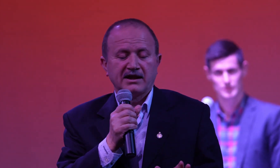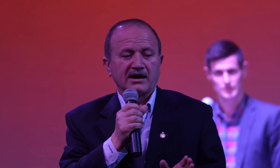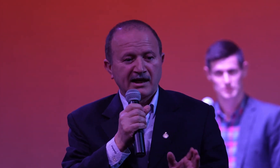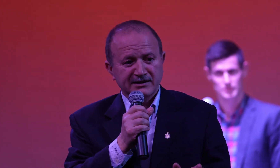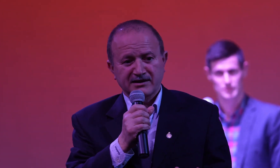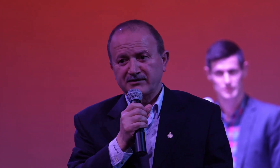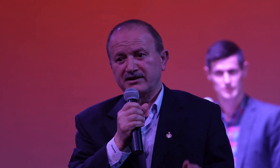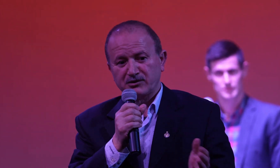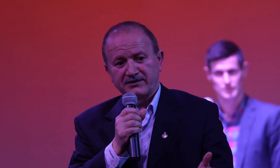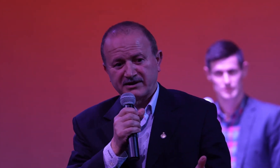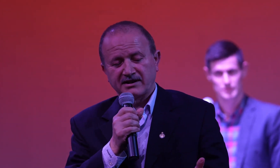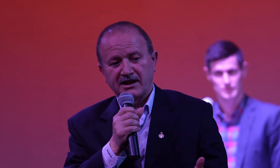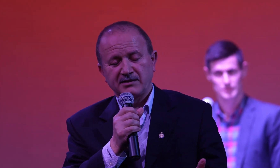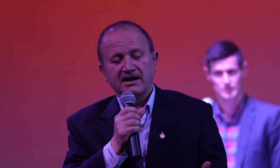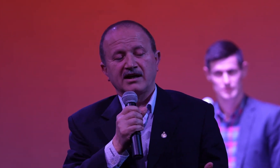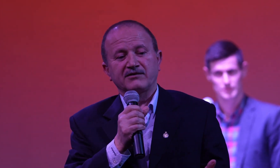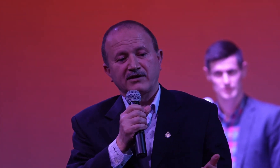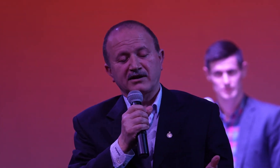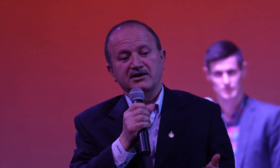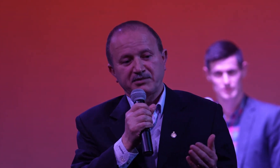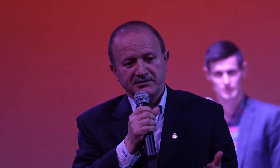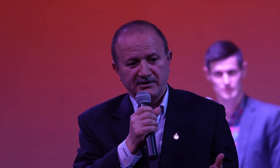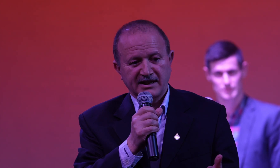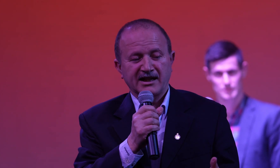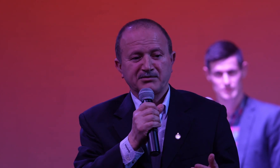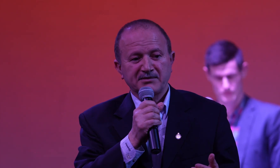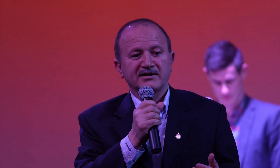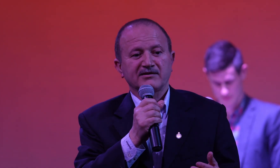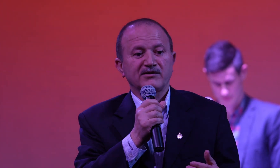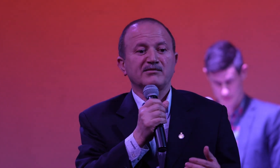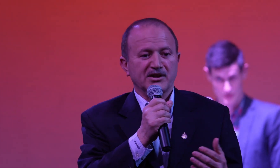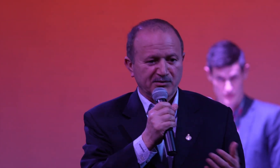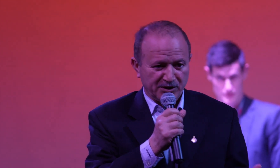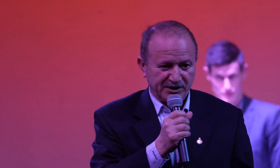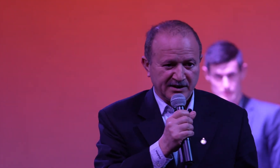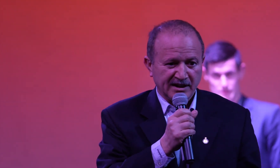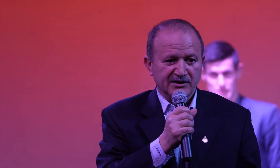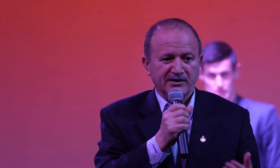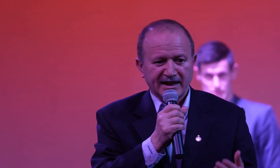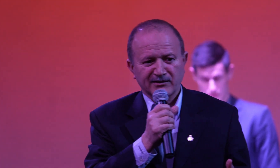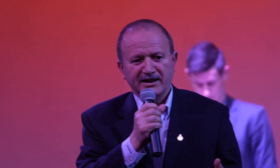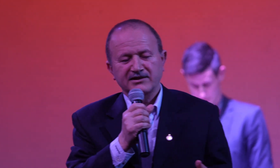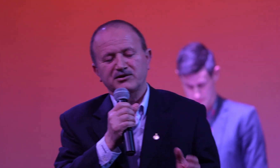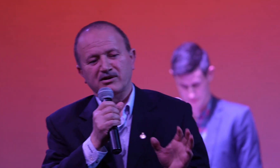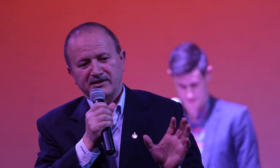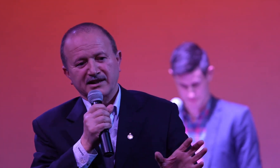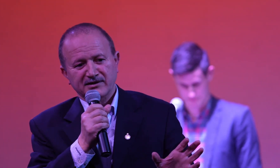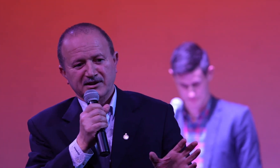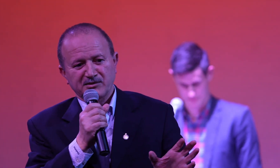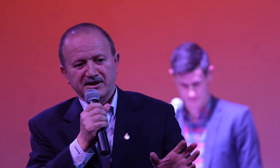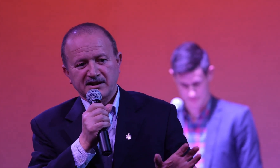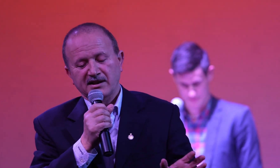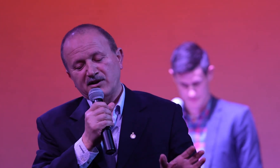know, all the services you have described are for the people, and people form a community. So as long as you are